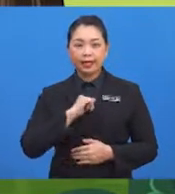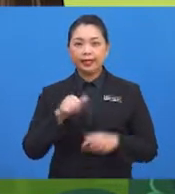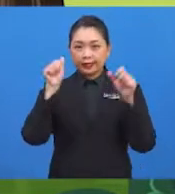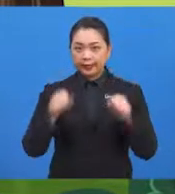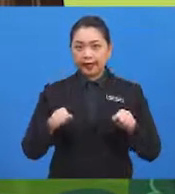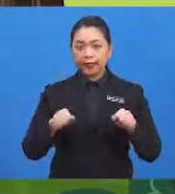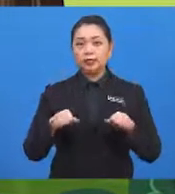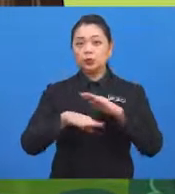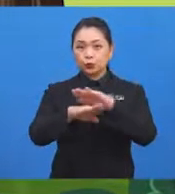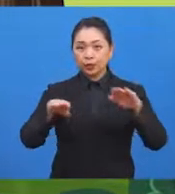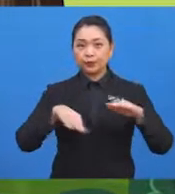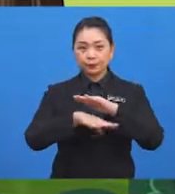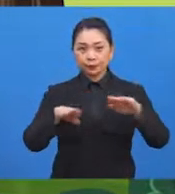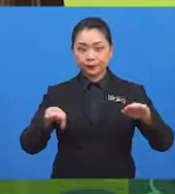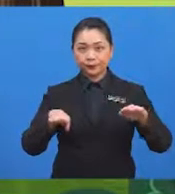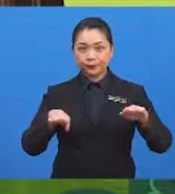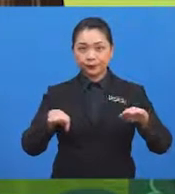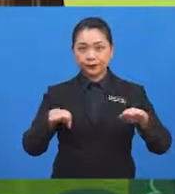can swim.